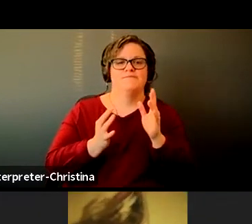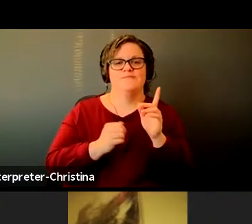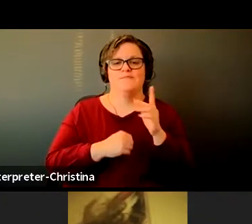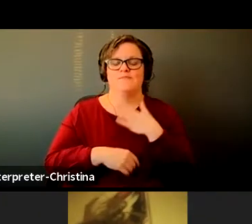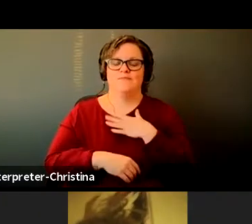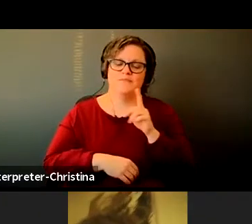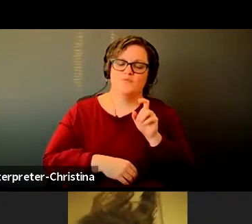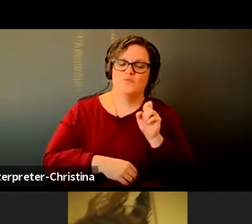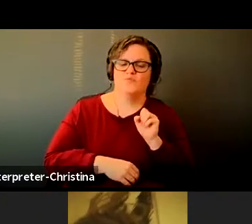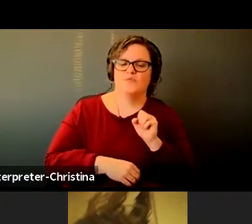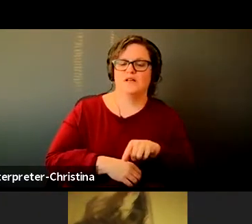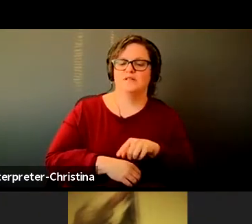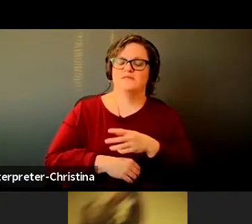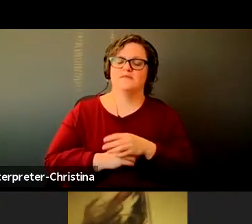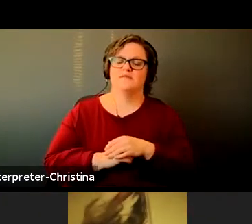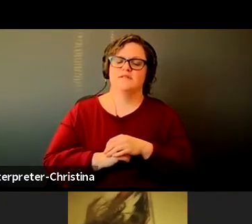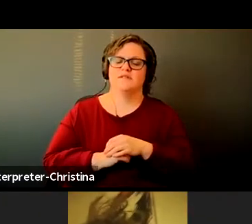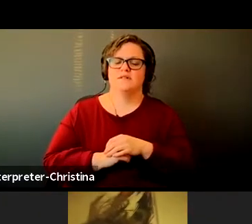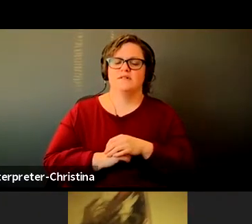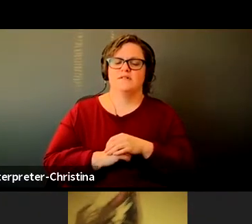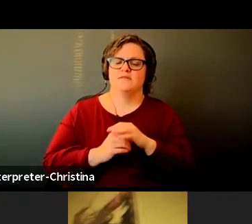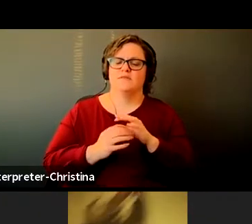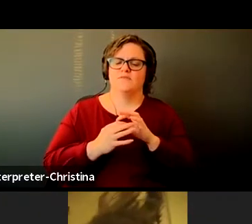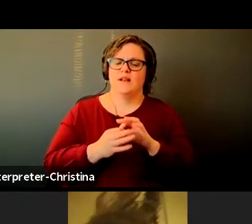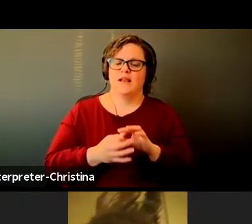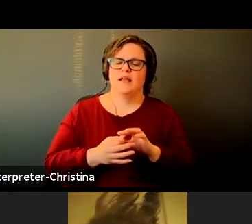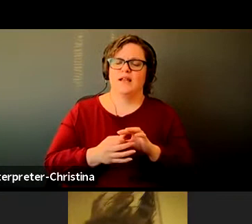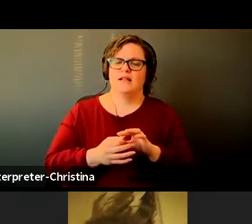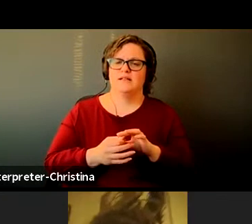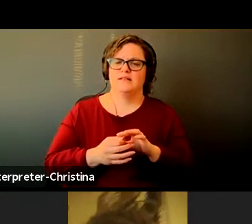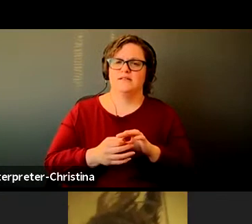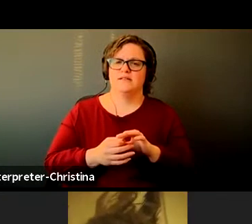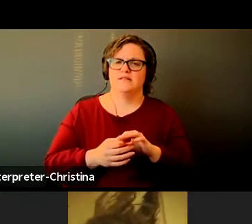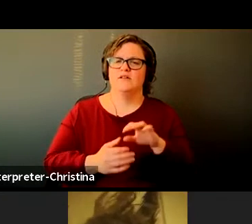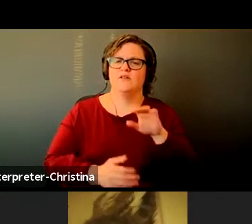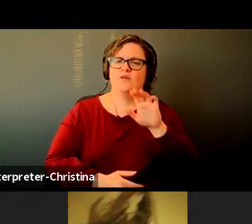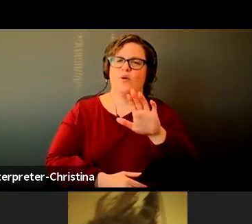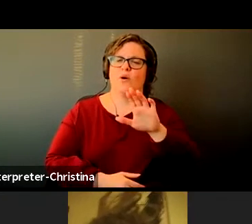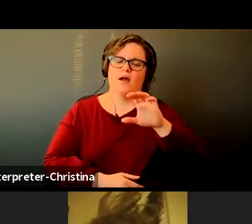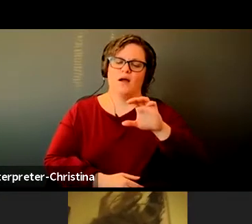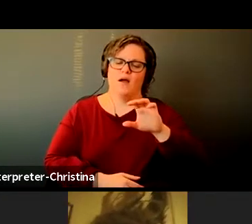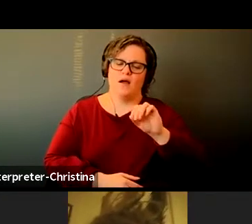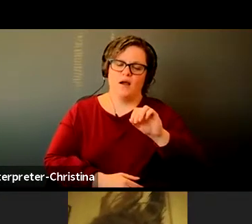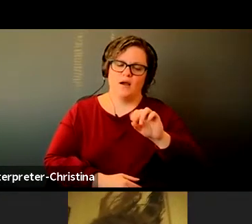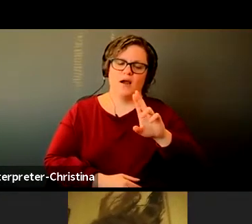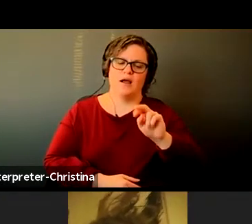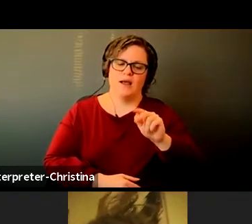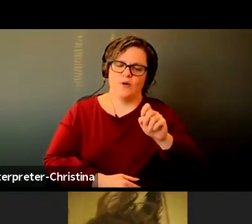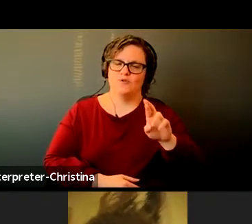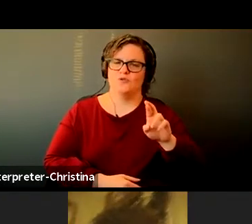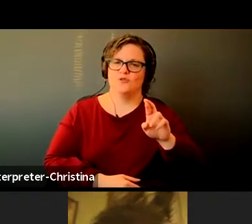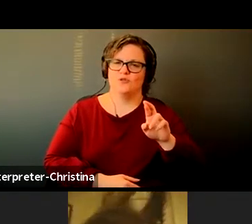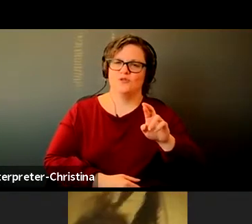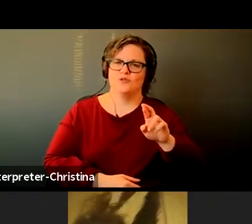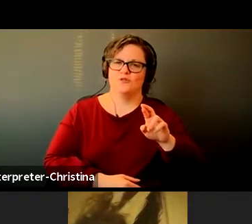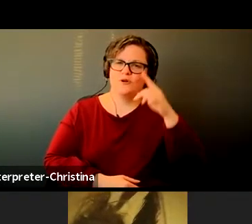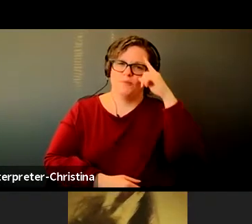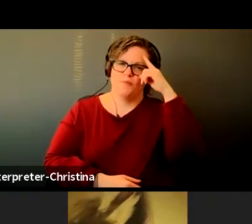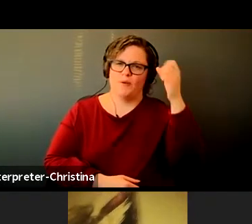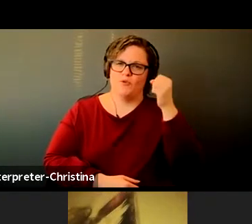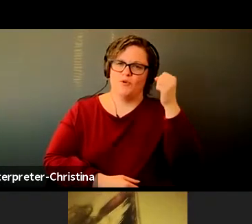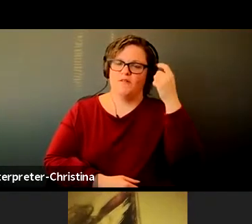in the conversation that you were having about constructing like a counter memory for the future. And I guess connected that